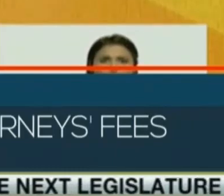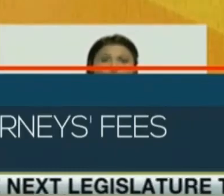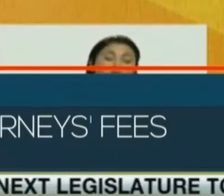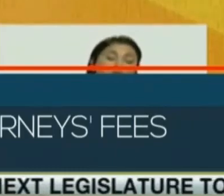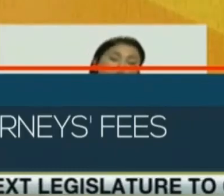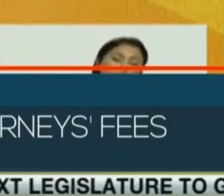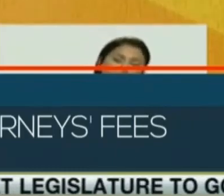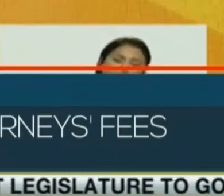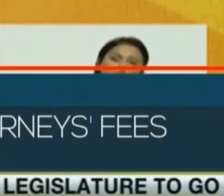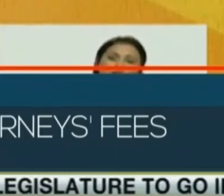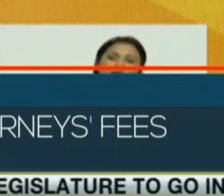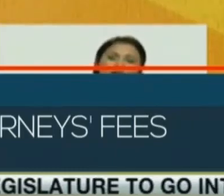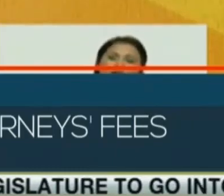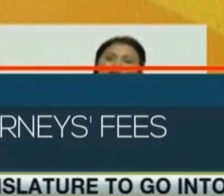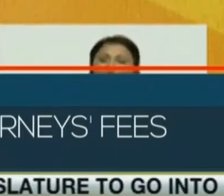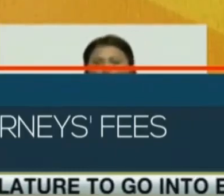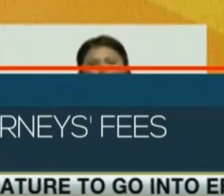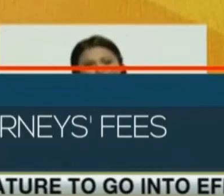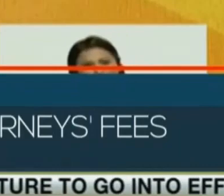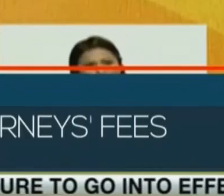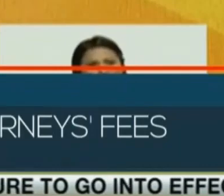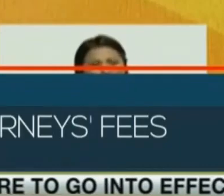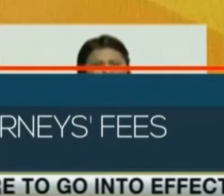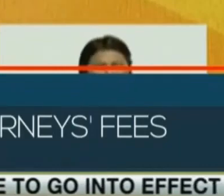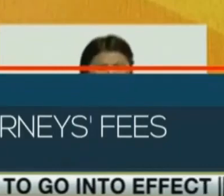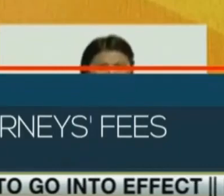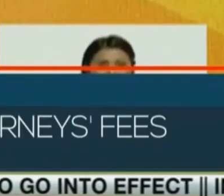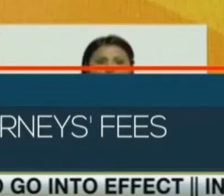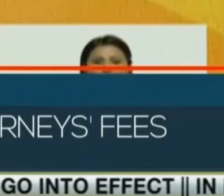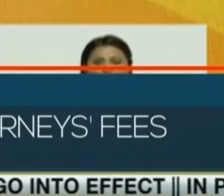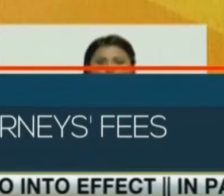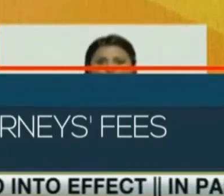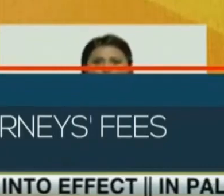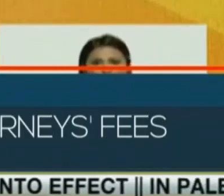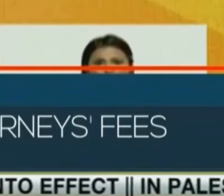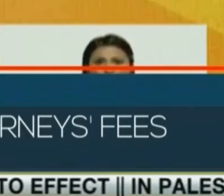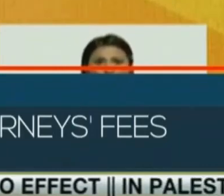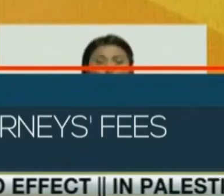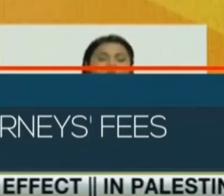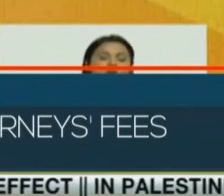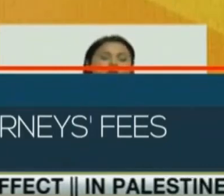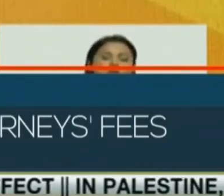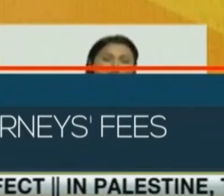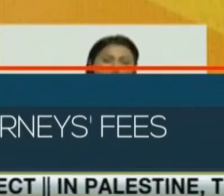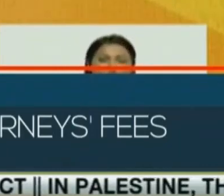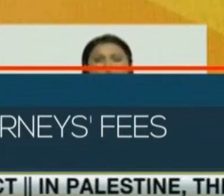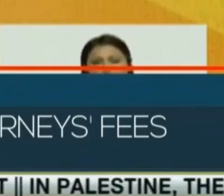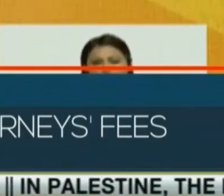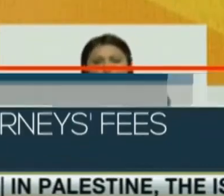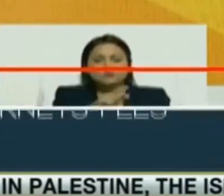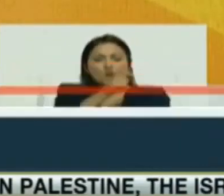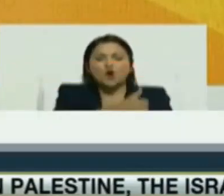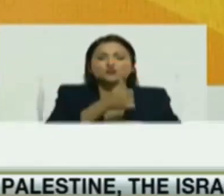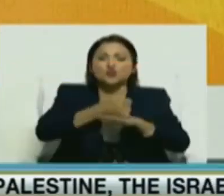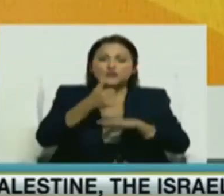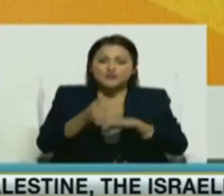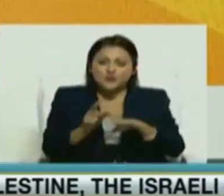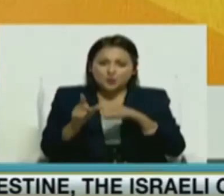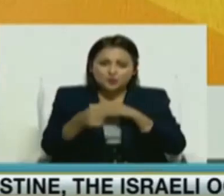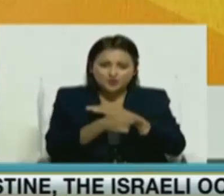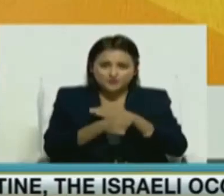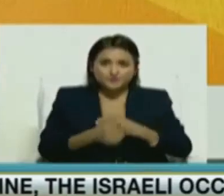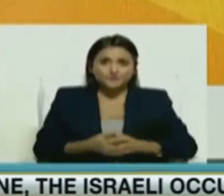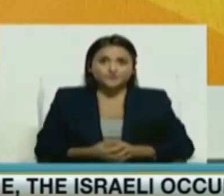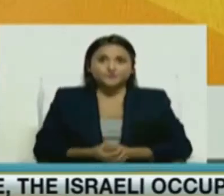It was recognized yesterday by the officials of the government of the Cooperative Republic of Guyana. And when a party confesses, when a criminal